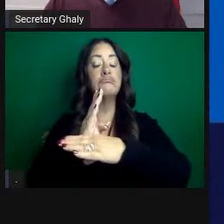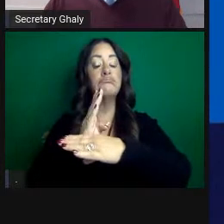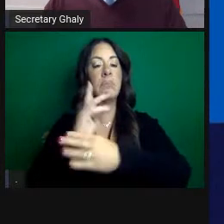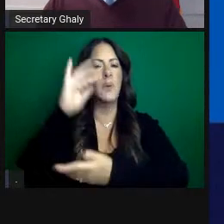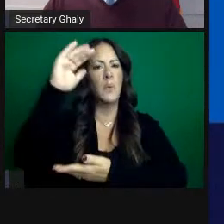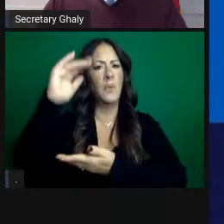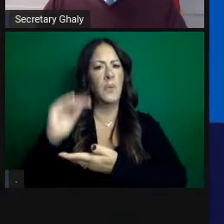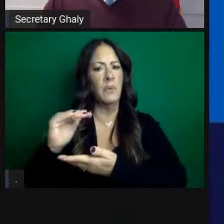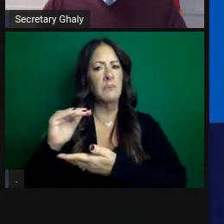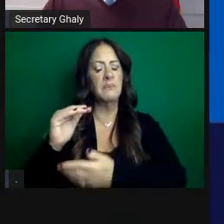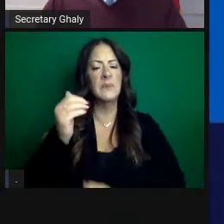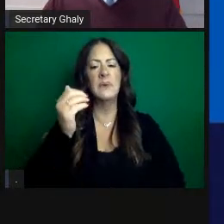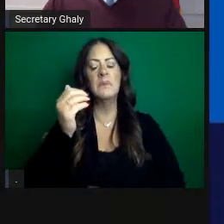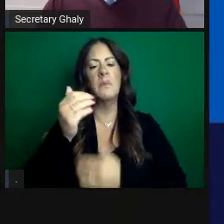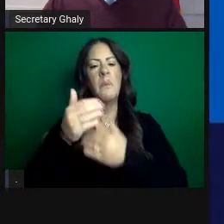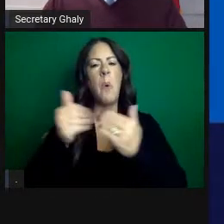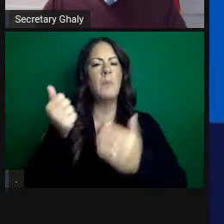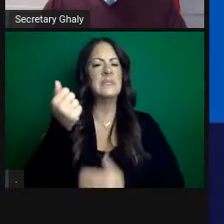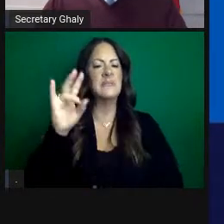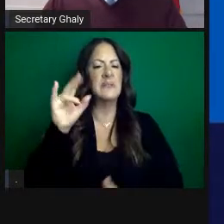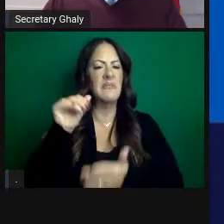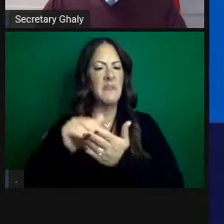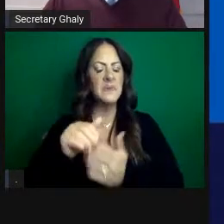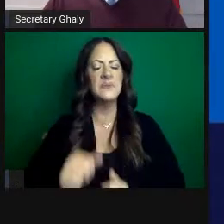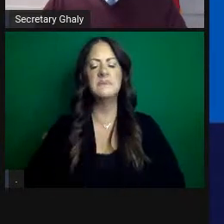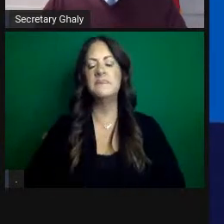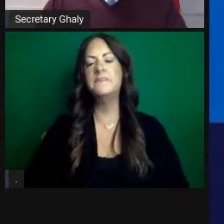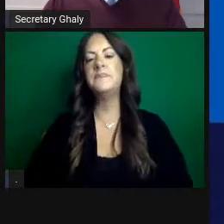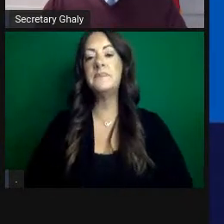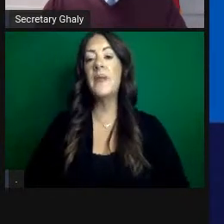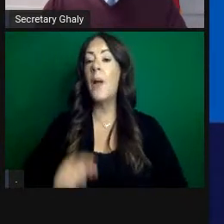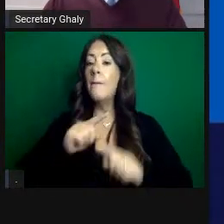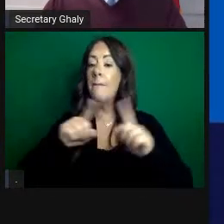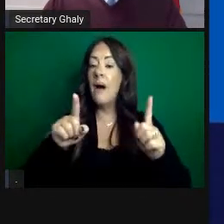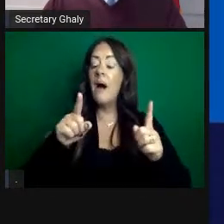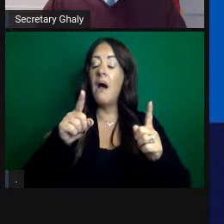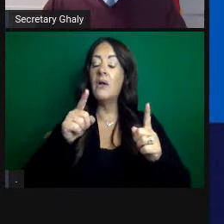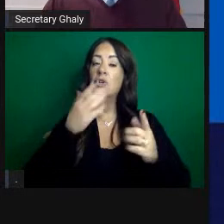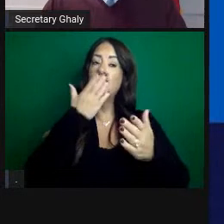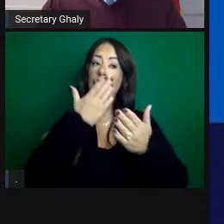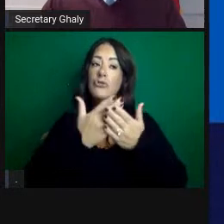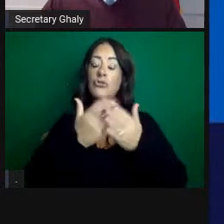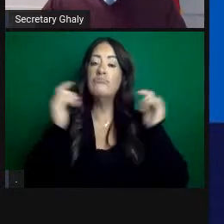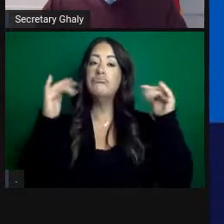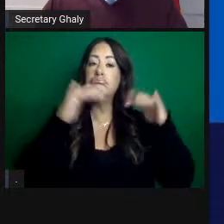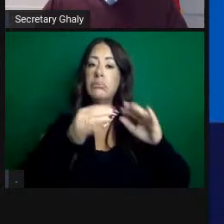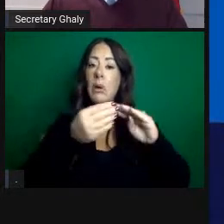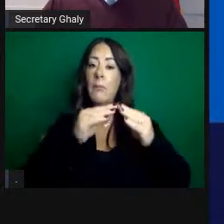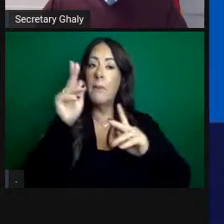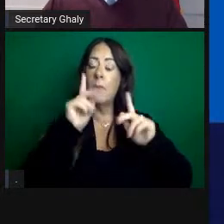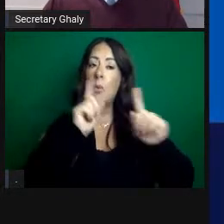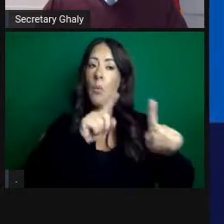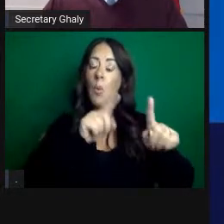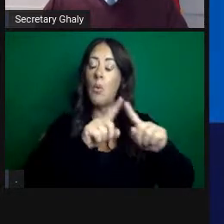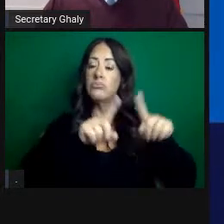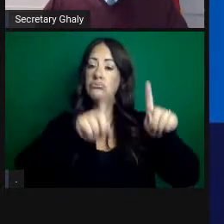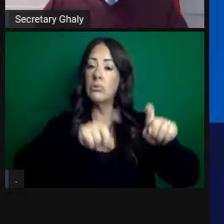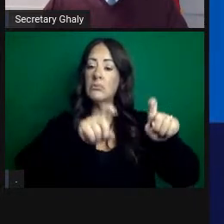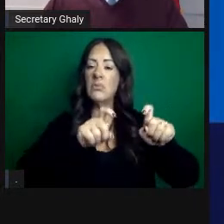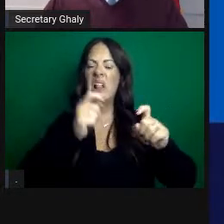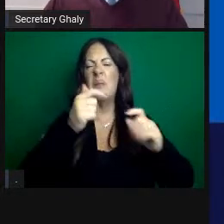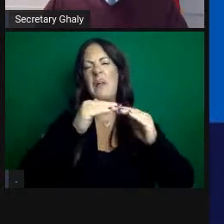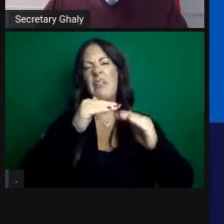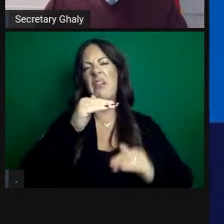17,000. So positive news, still in the face of pretty robust testing, a little lower than when we'd been averaging